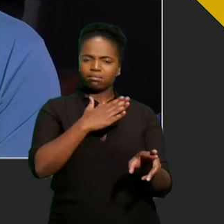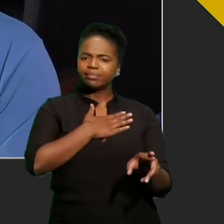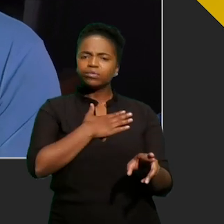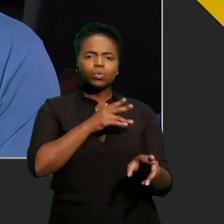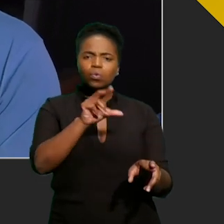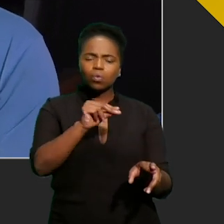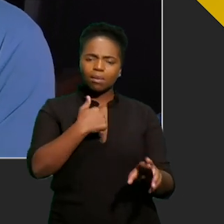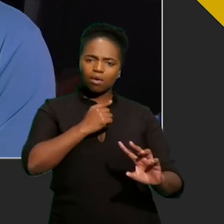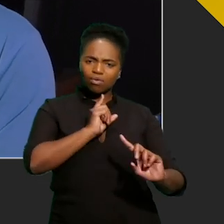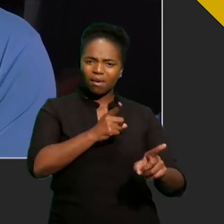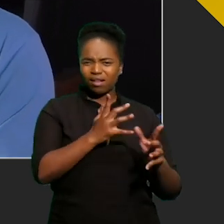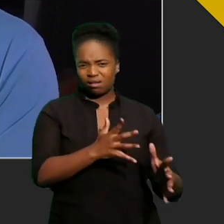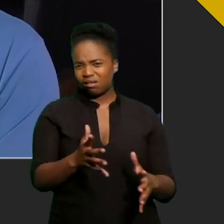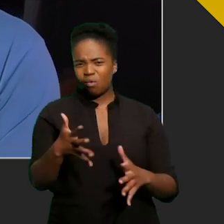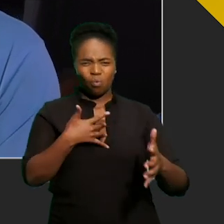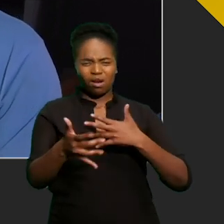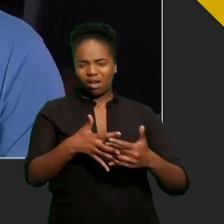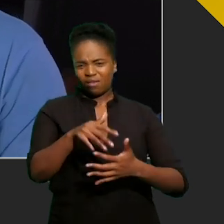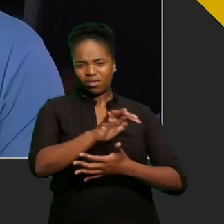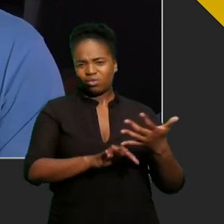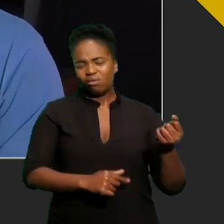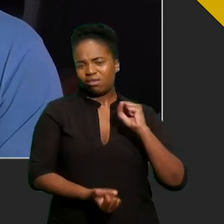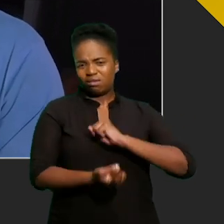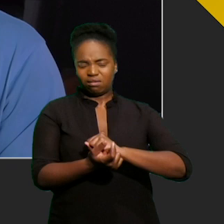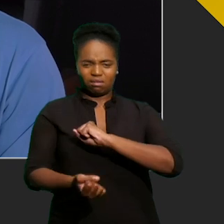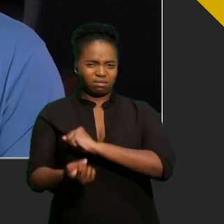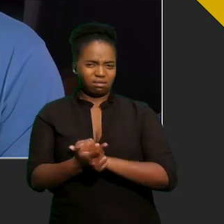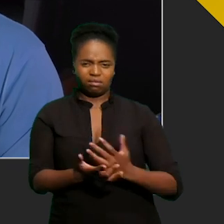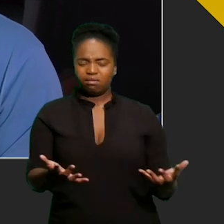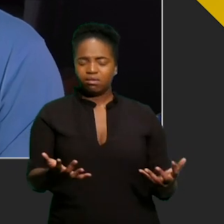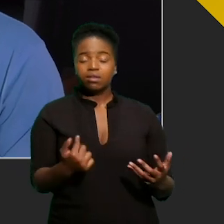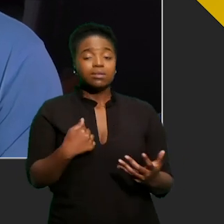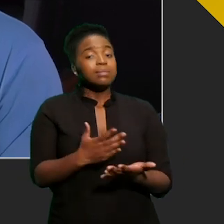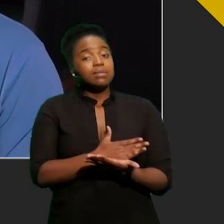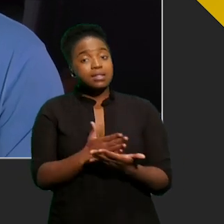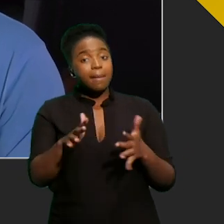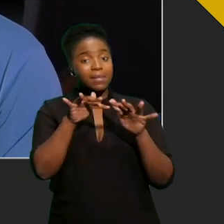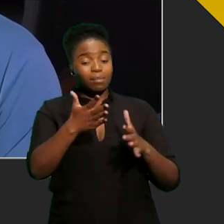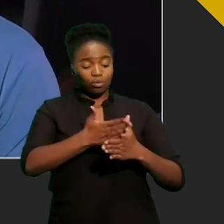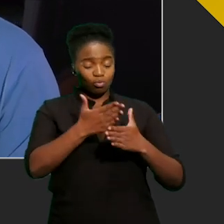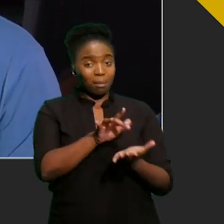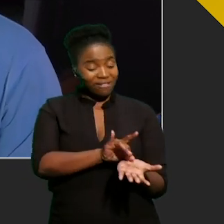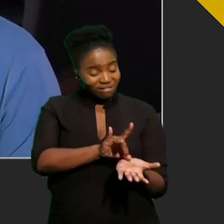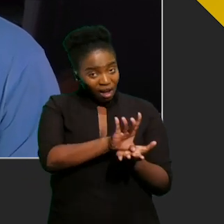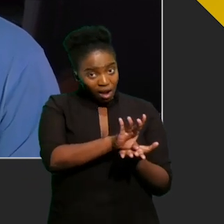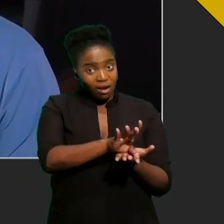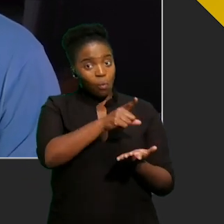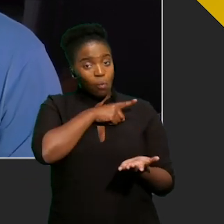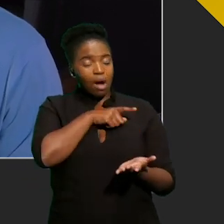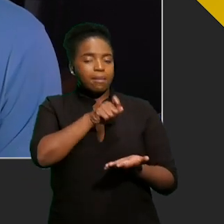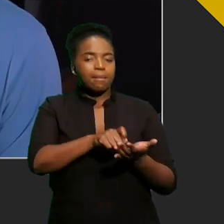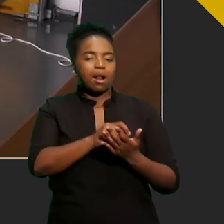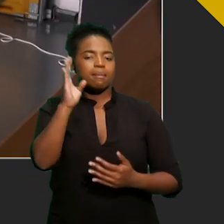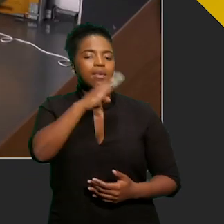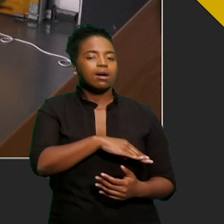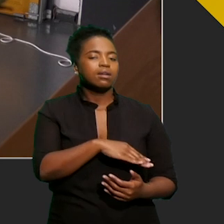justify whatever its story is coming out. So, and there's been rulings. There are people who have lost their jobs who are journalists who've